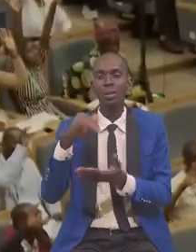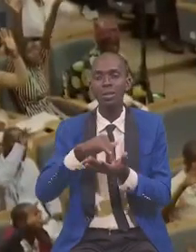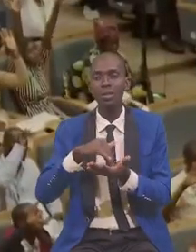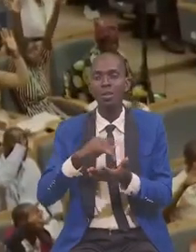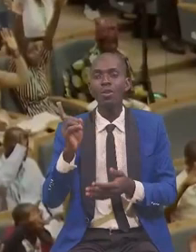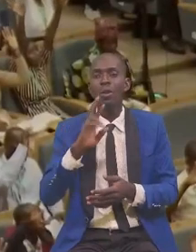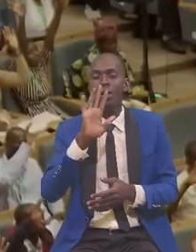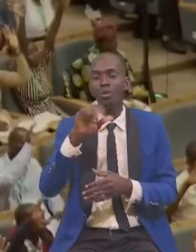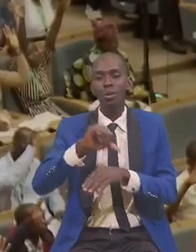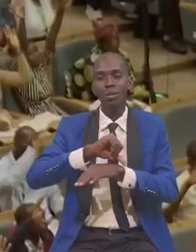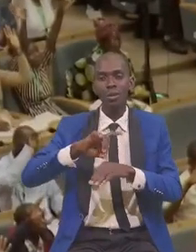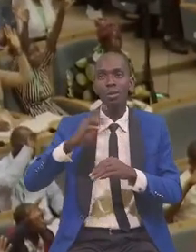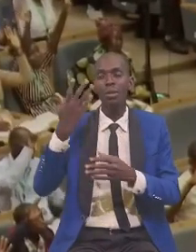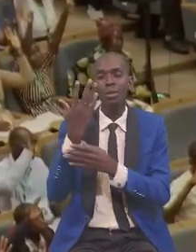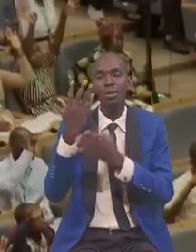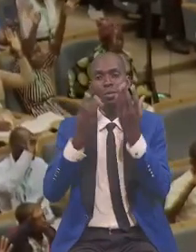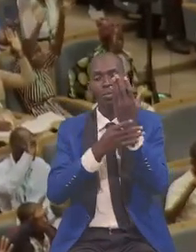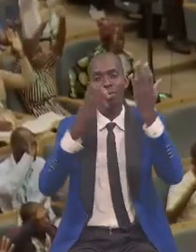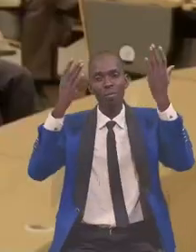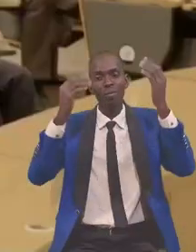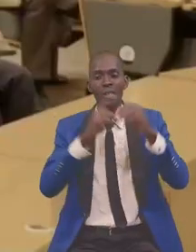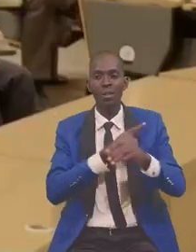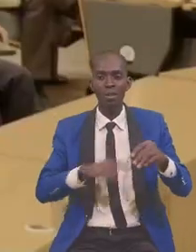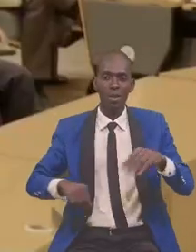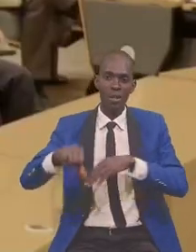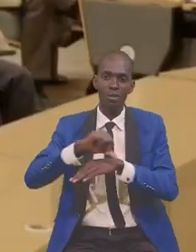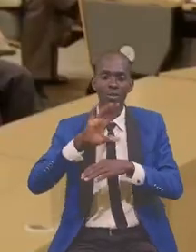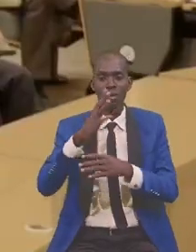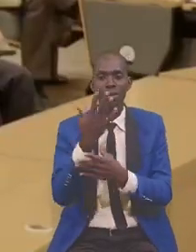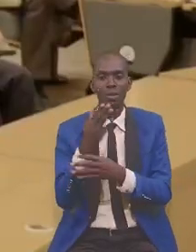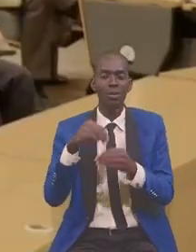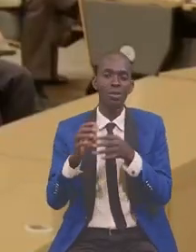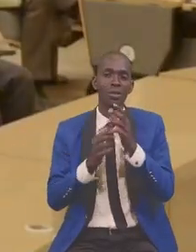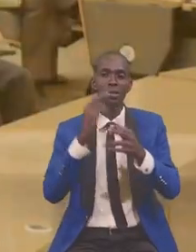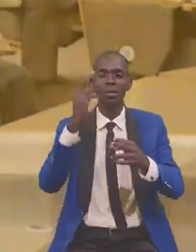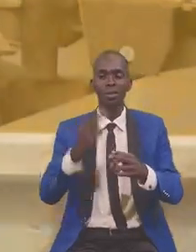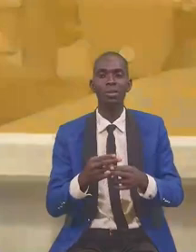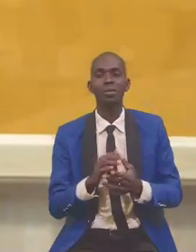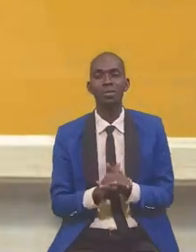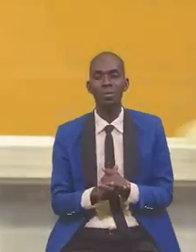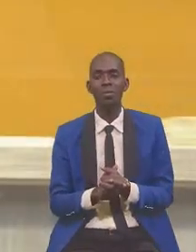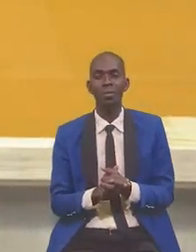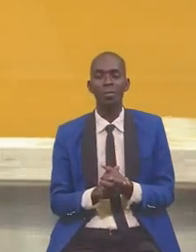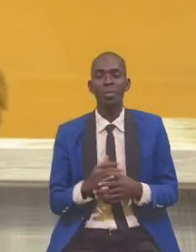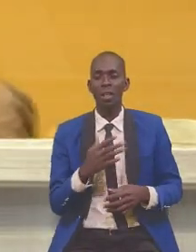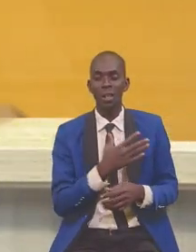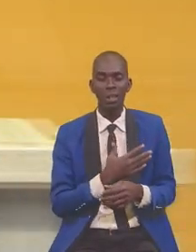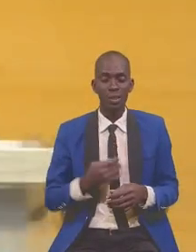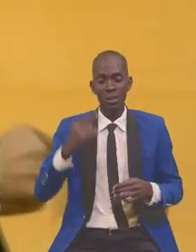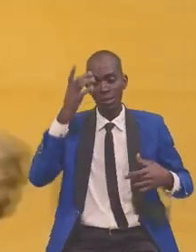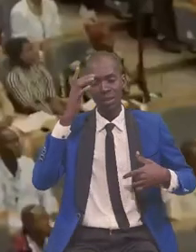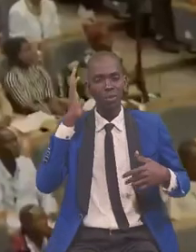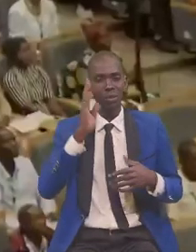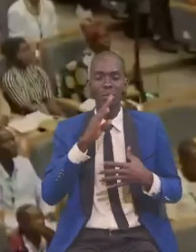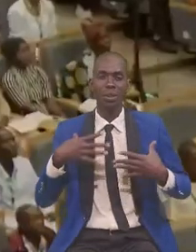Where are they? The Lord anoints your hands. And the sick will recover in